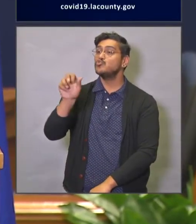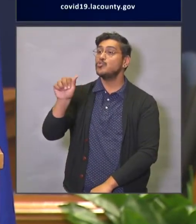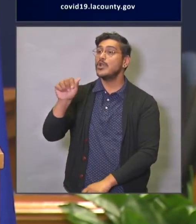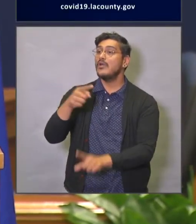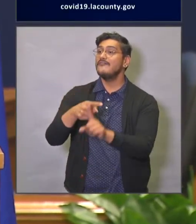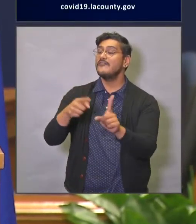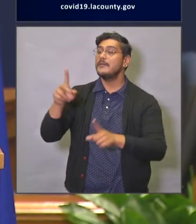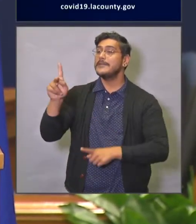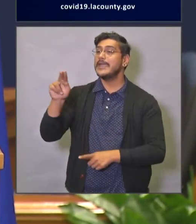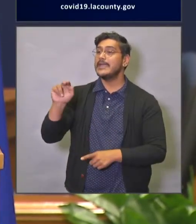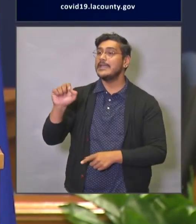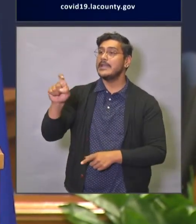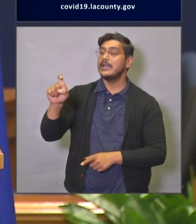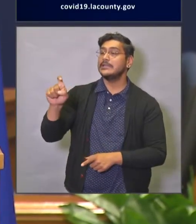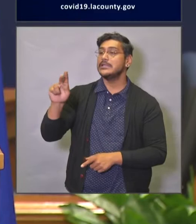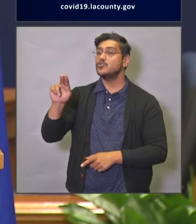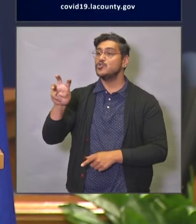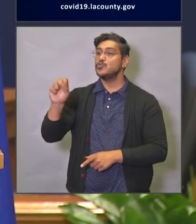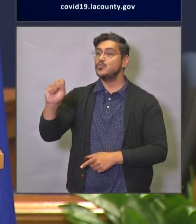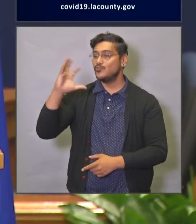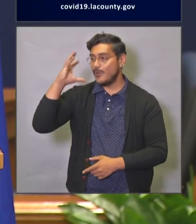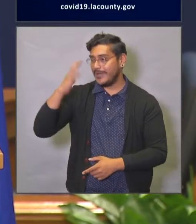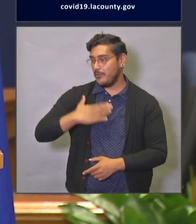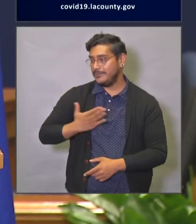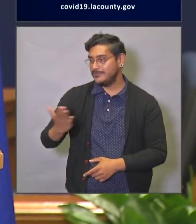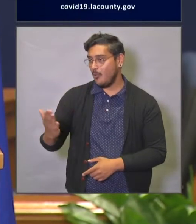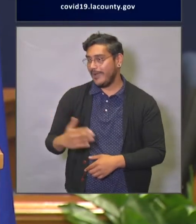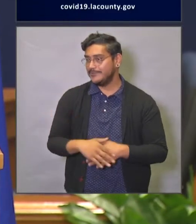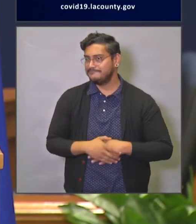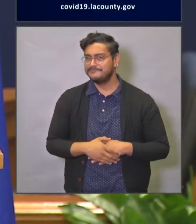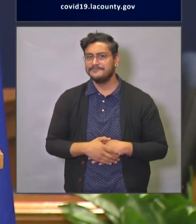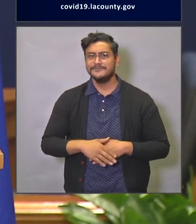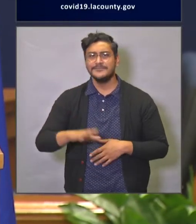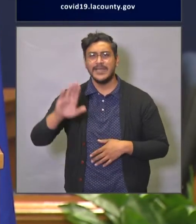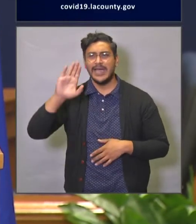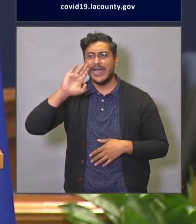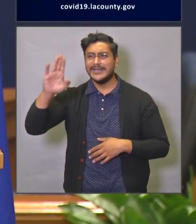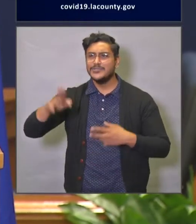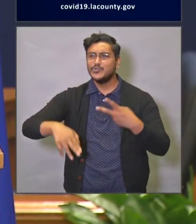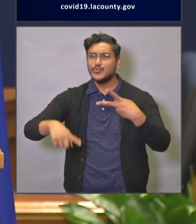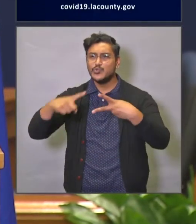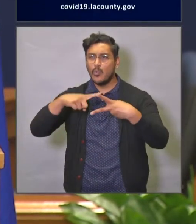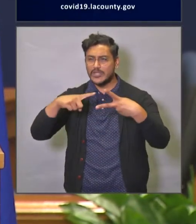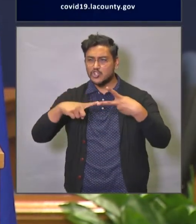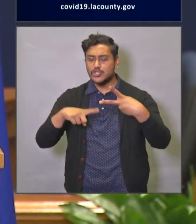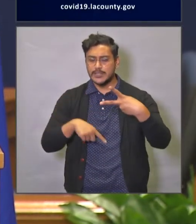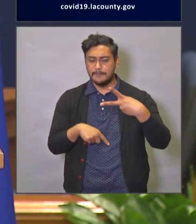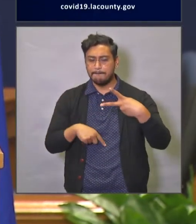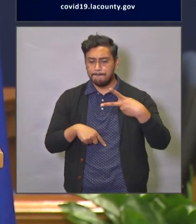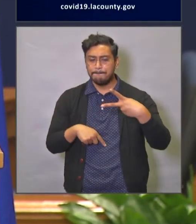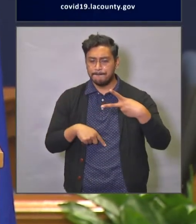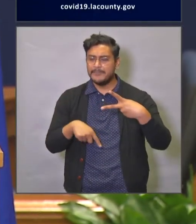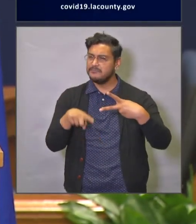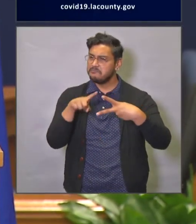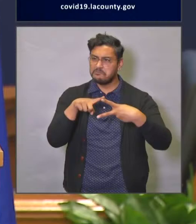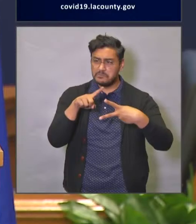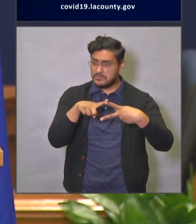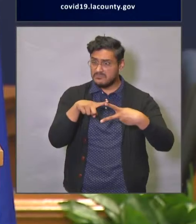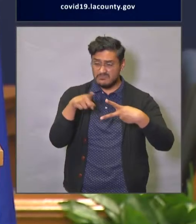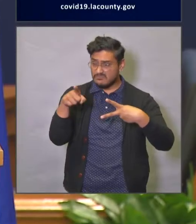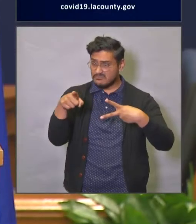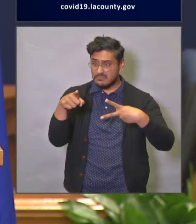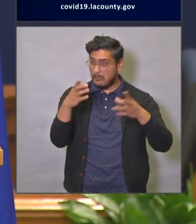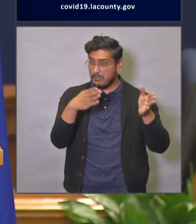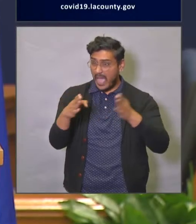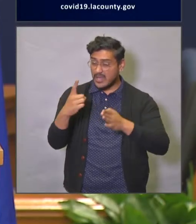News Radio. Please go ahead. Hi, I have two questions. Is the county planning or actually doing anything to protect